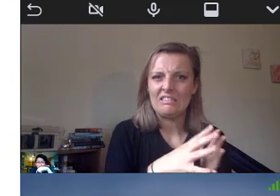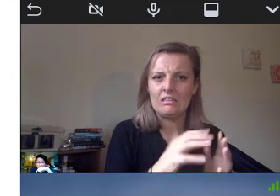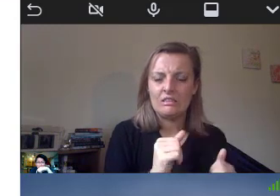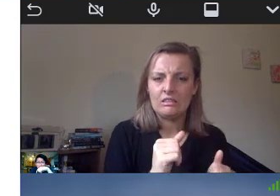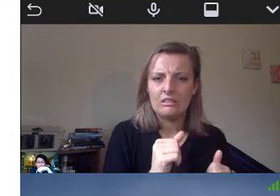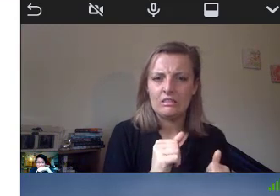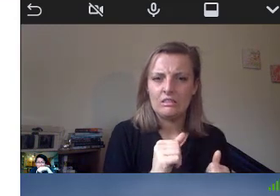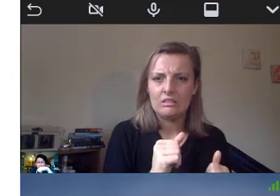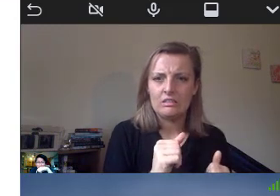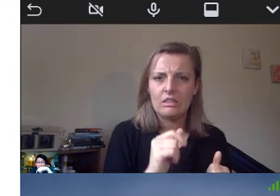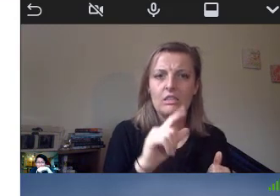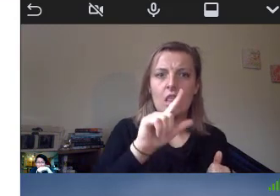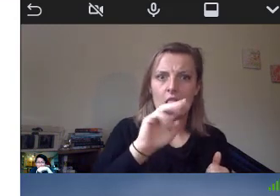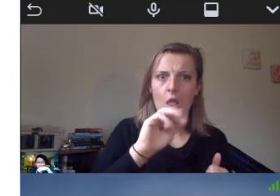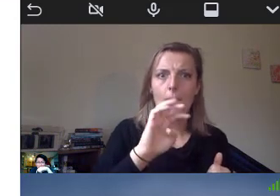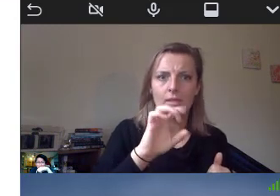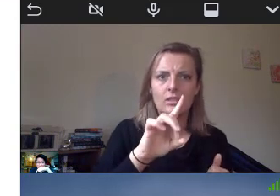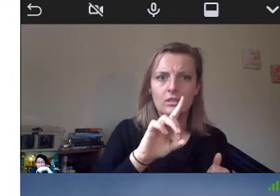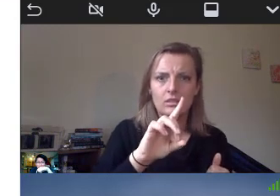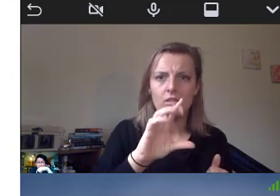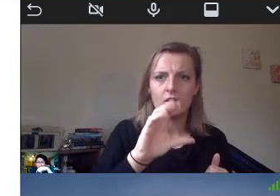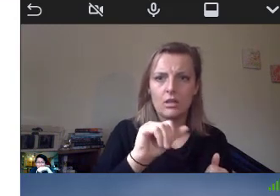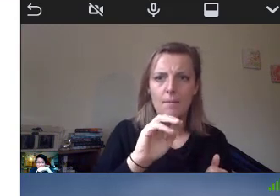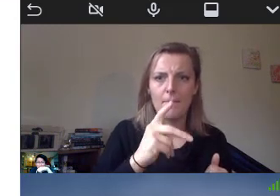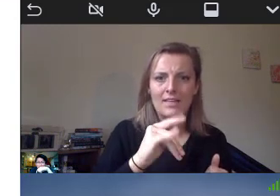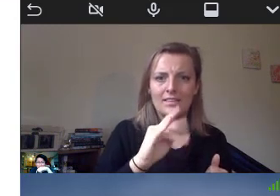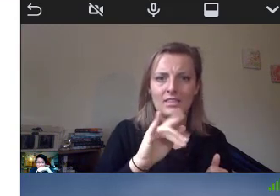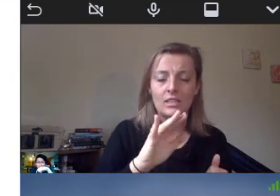But this is the right content, I promise, this next part.